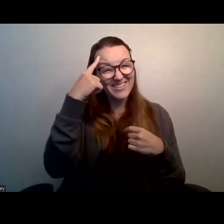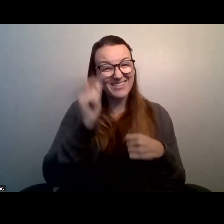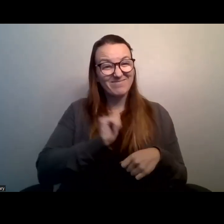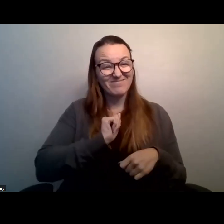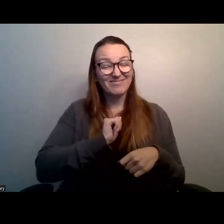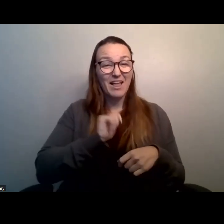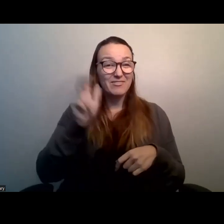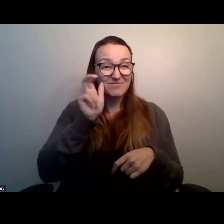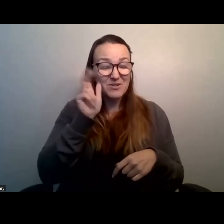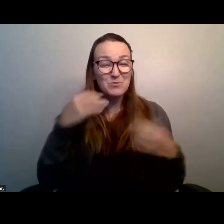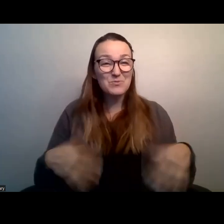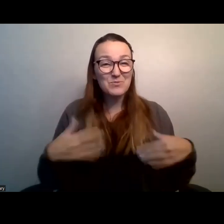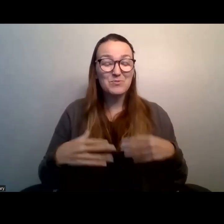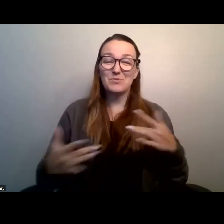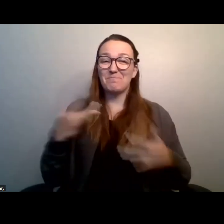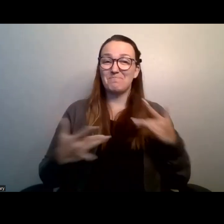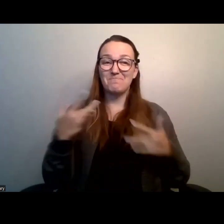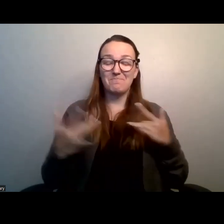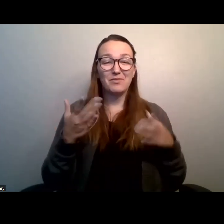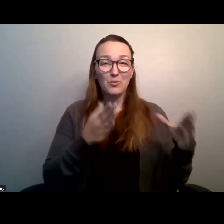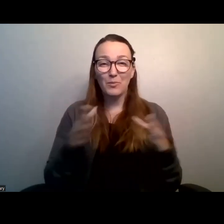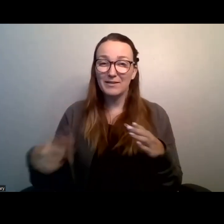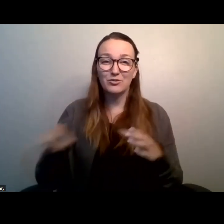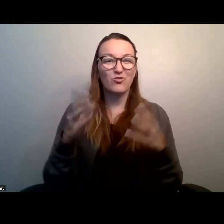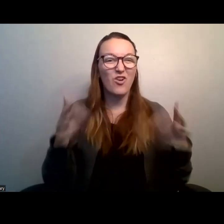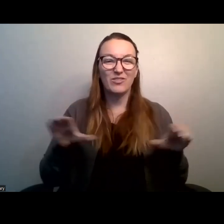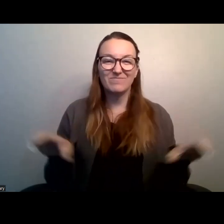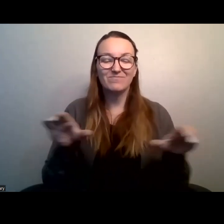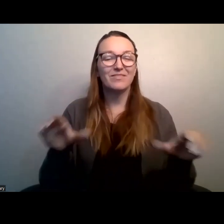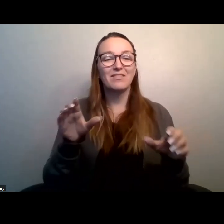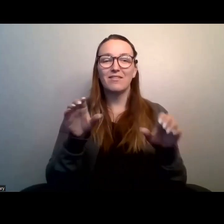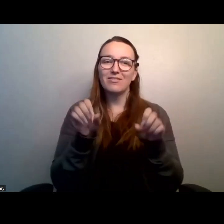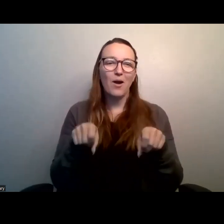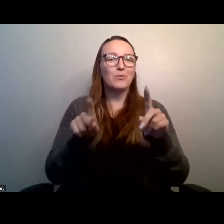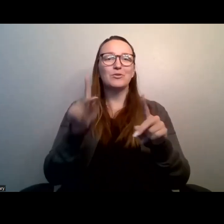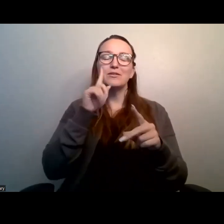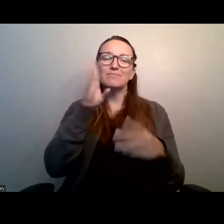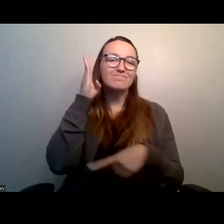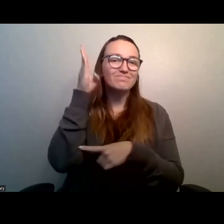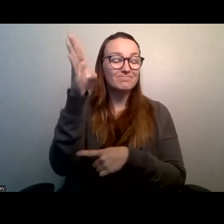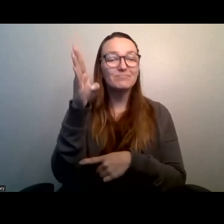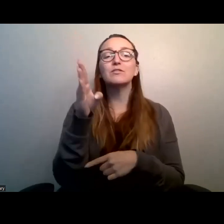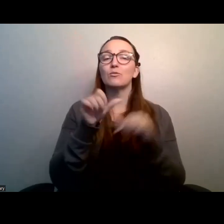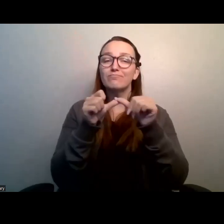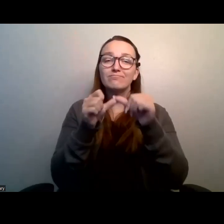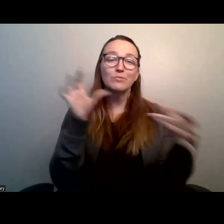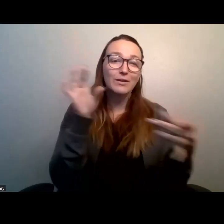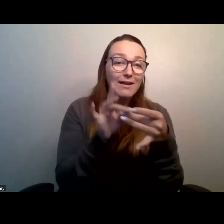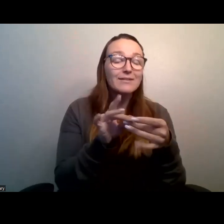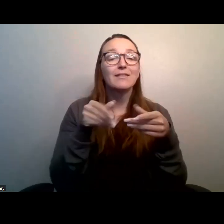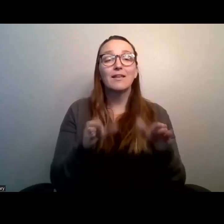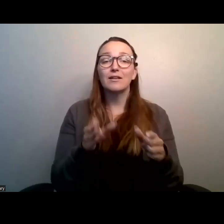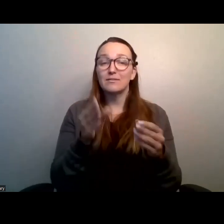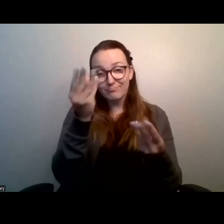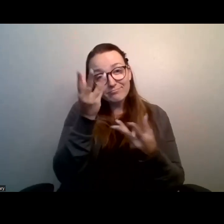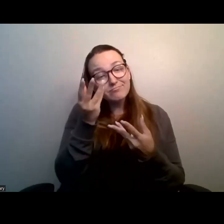in the ways that you're already working and the opportunities ahead. So stay connected. Let us know through the